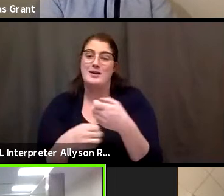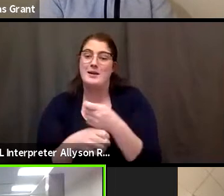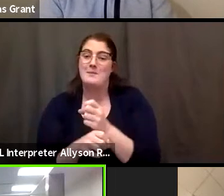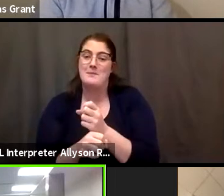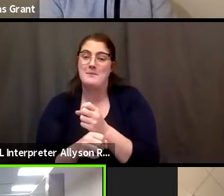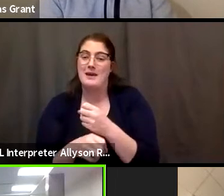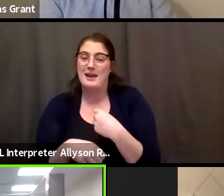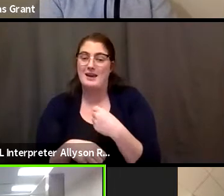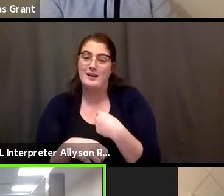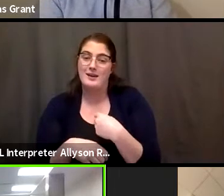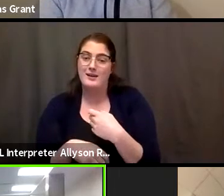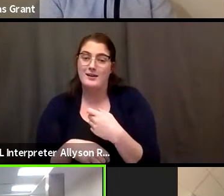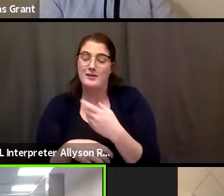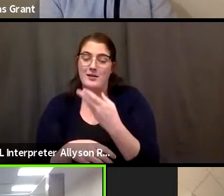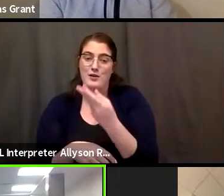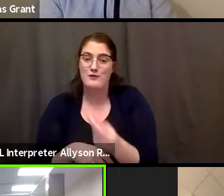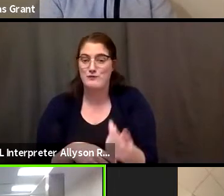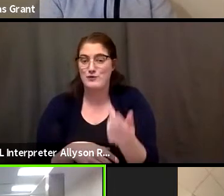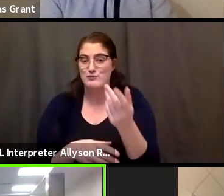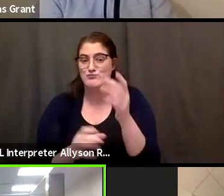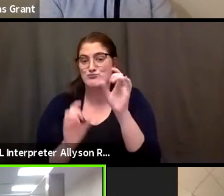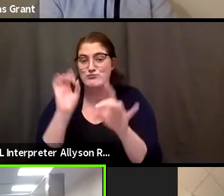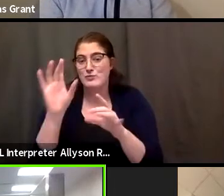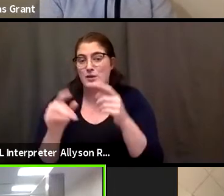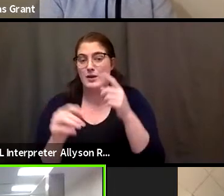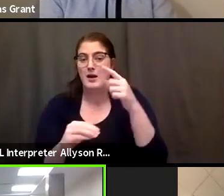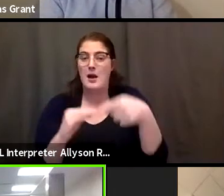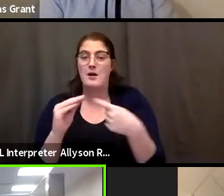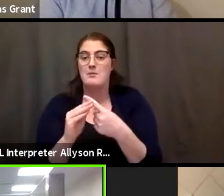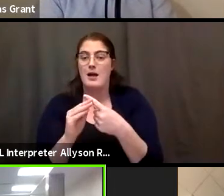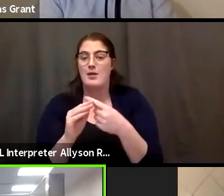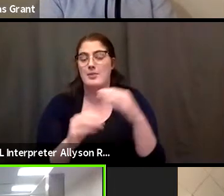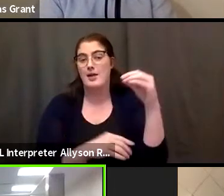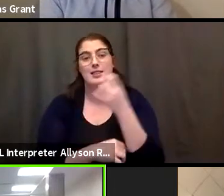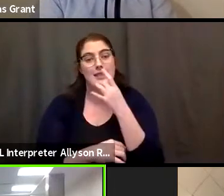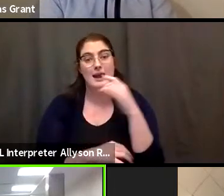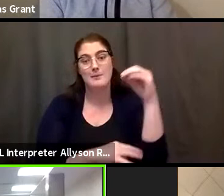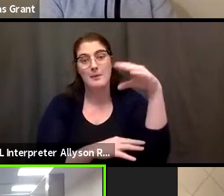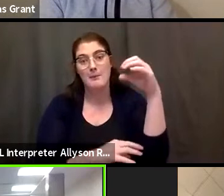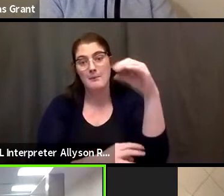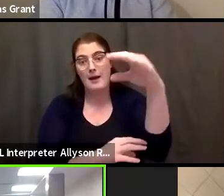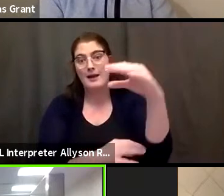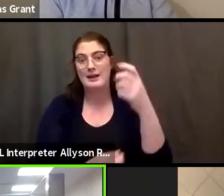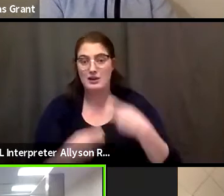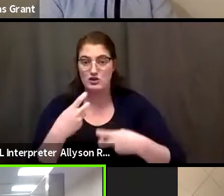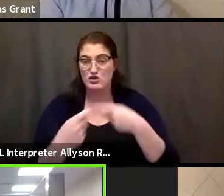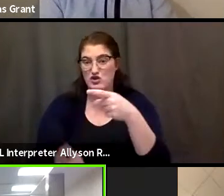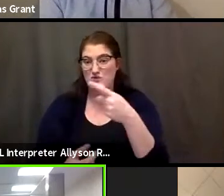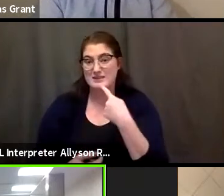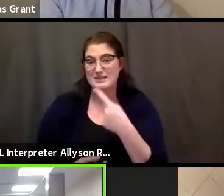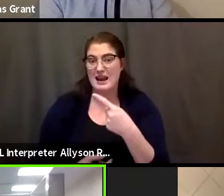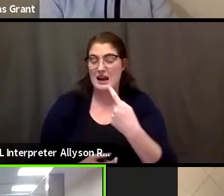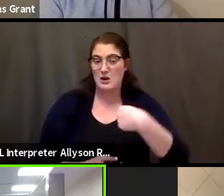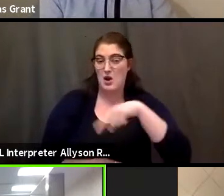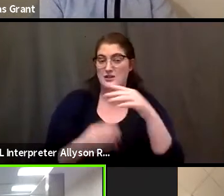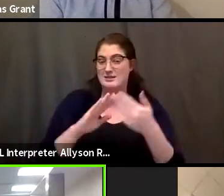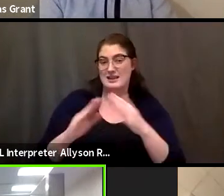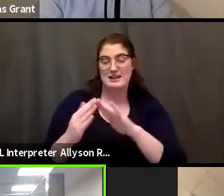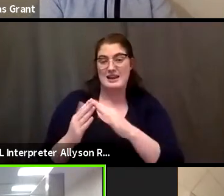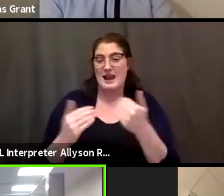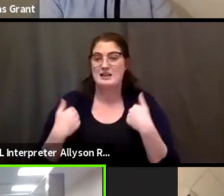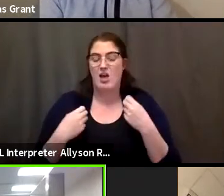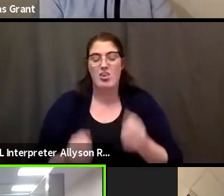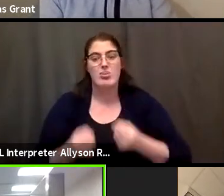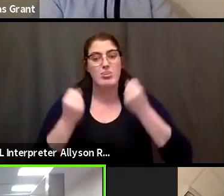couple claims as well about the illumination issue that you were stating, because we in Ivy City have had a lot of car break-ins.